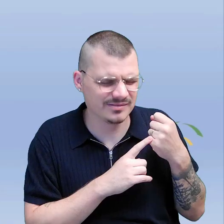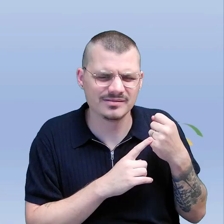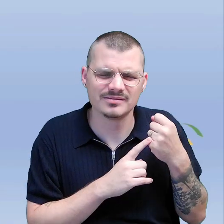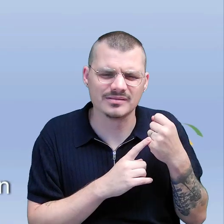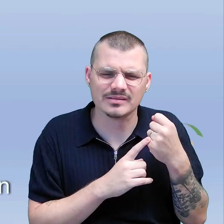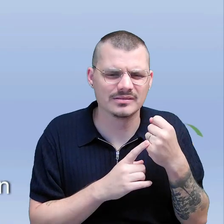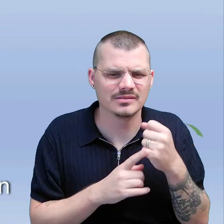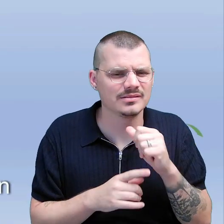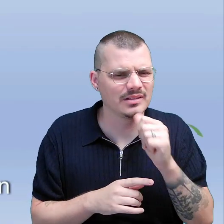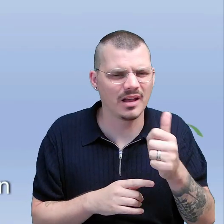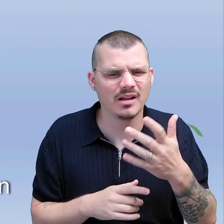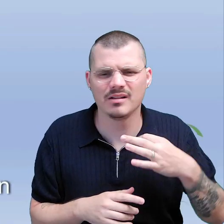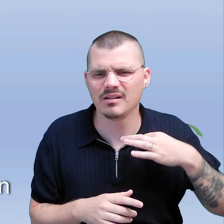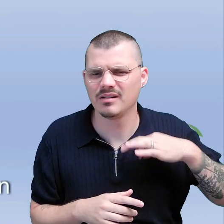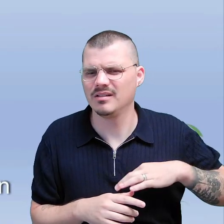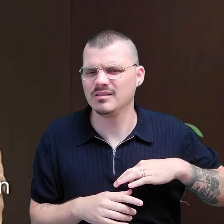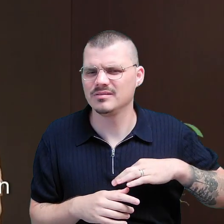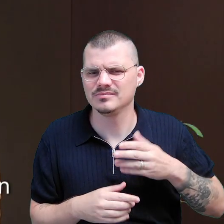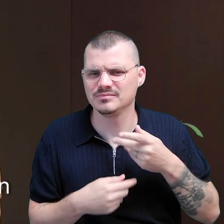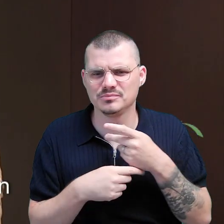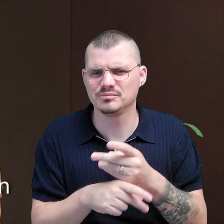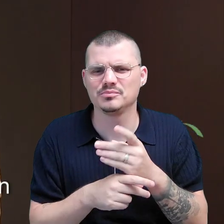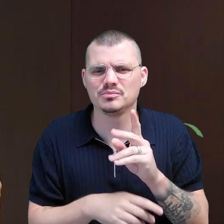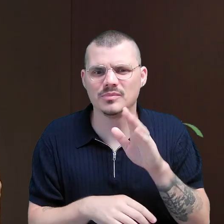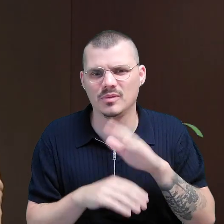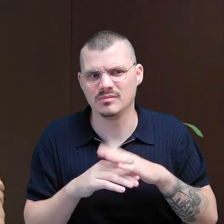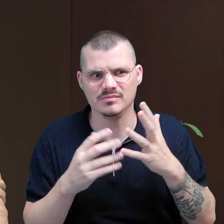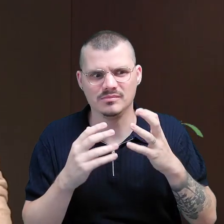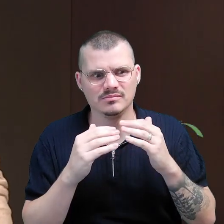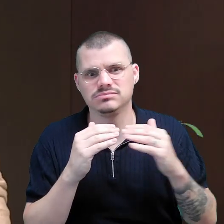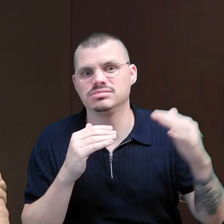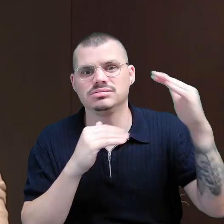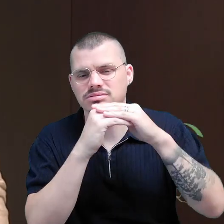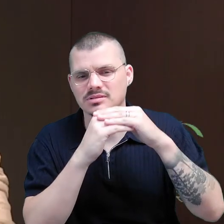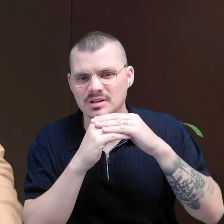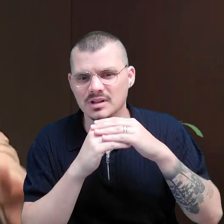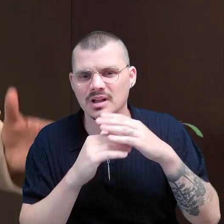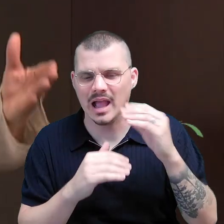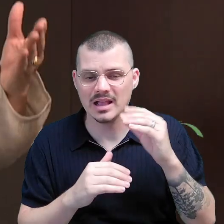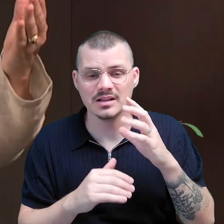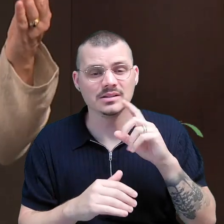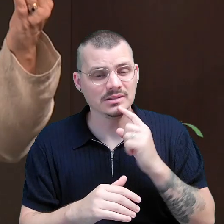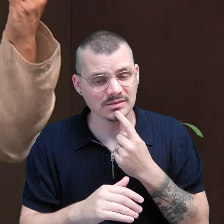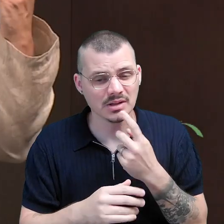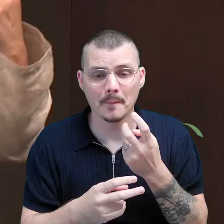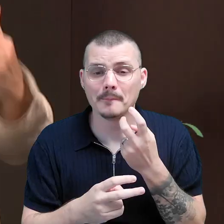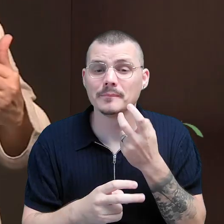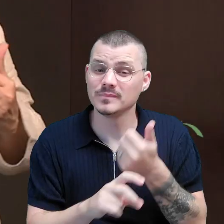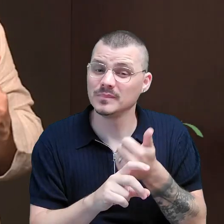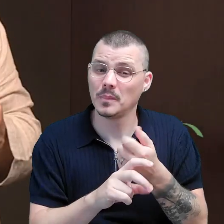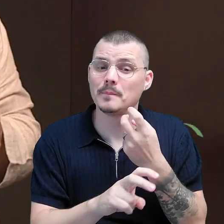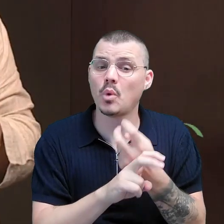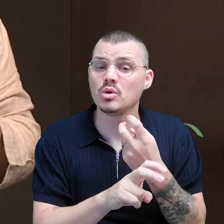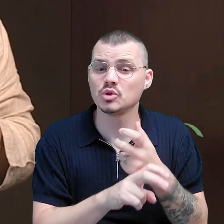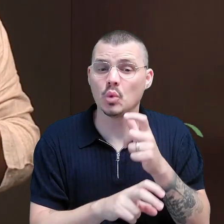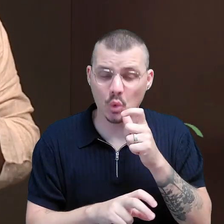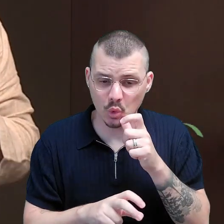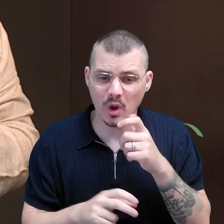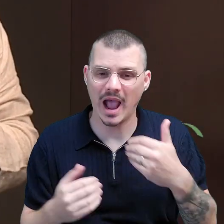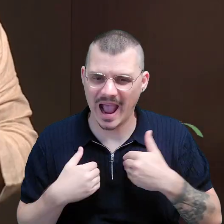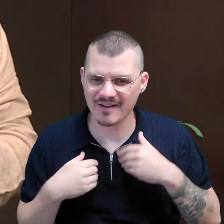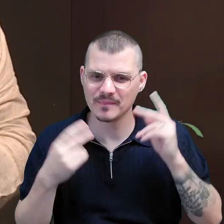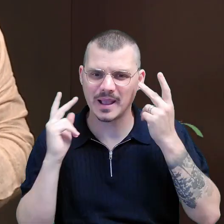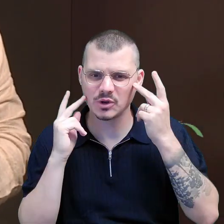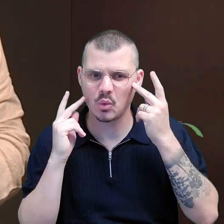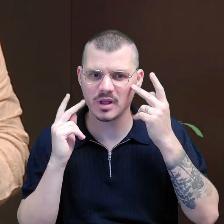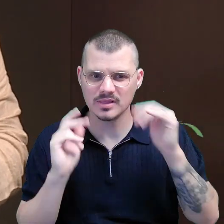you. That is extremely counterproductive on about 100 levels, and it's especially poisonous to